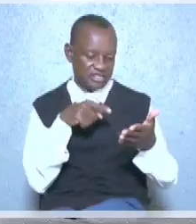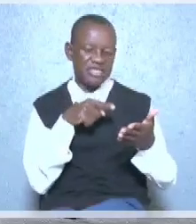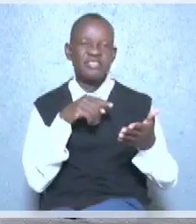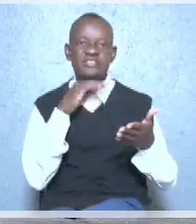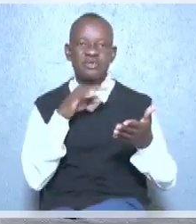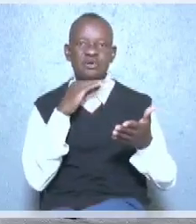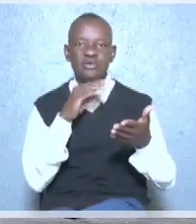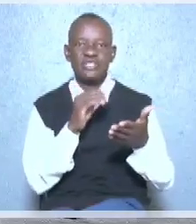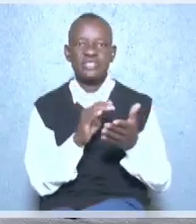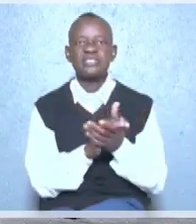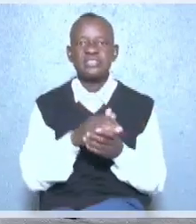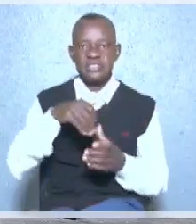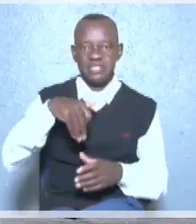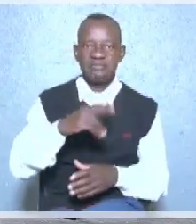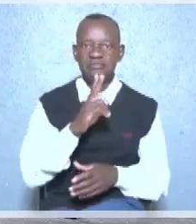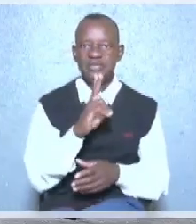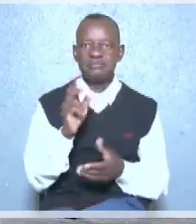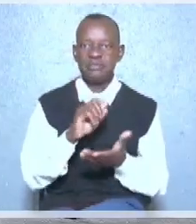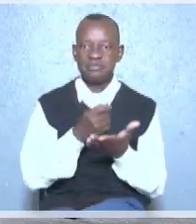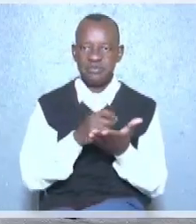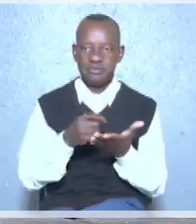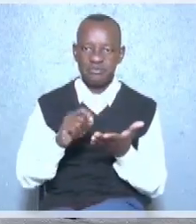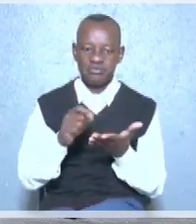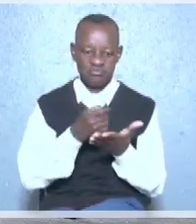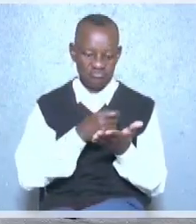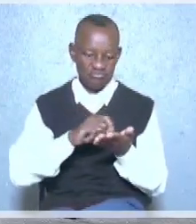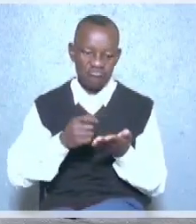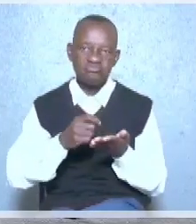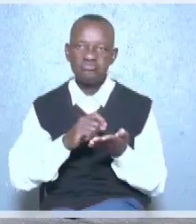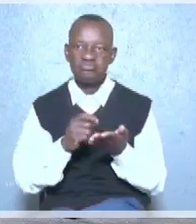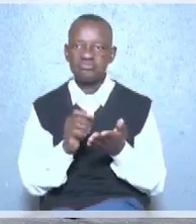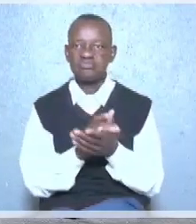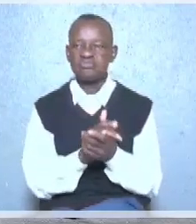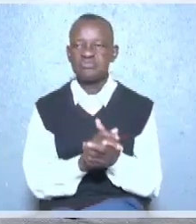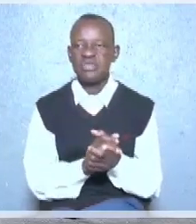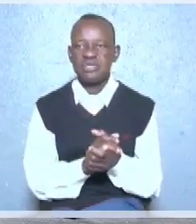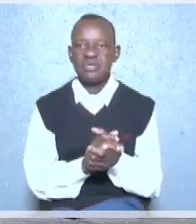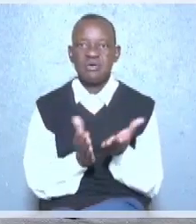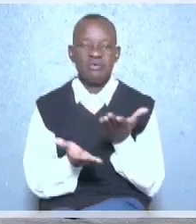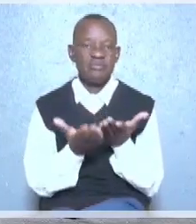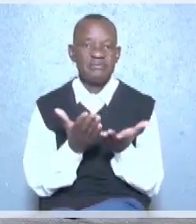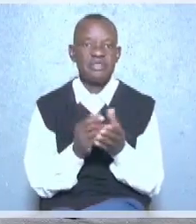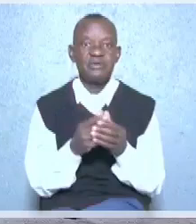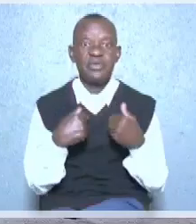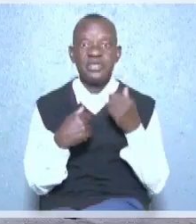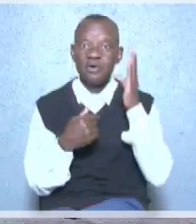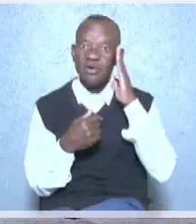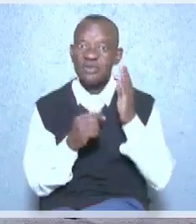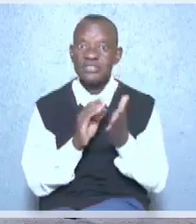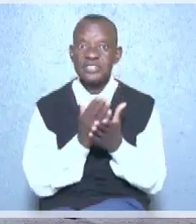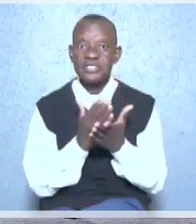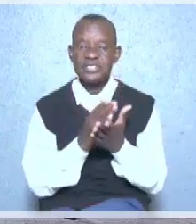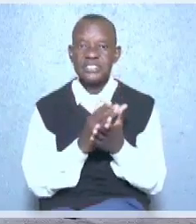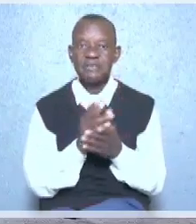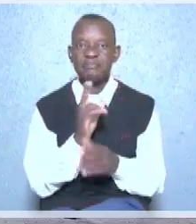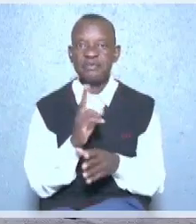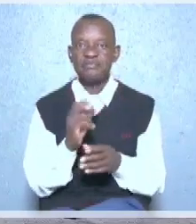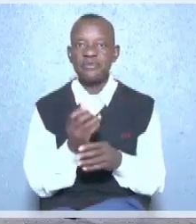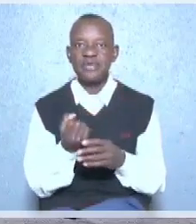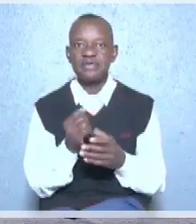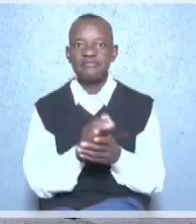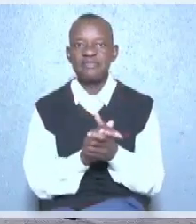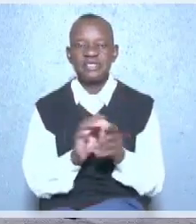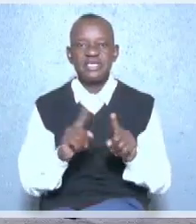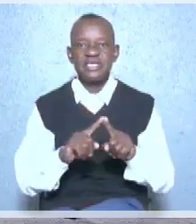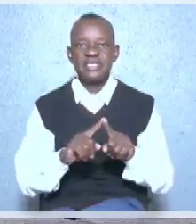from outside who might have an entirely different agenda. Yeah. Exactly like